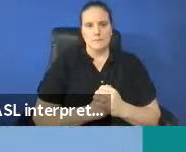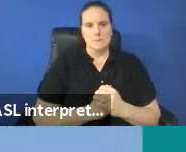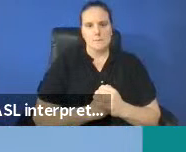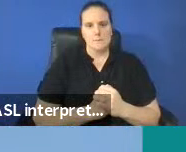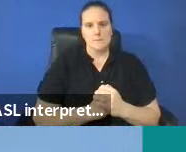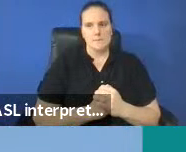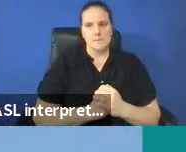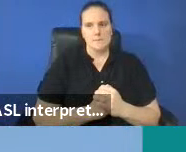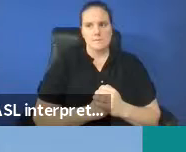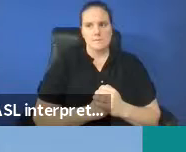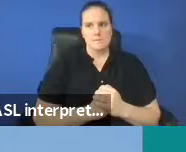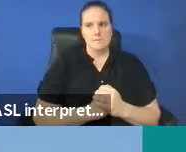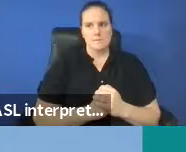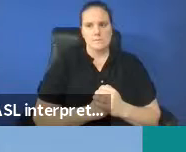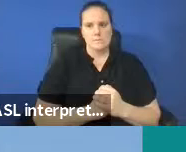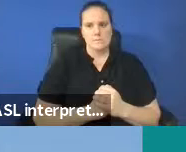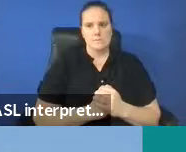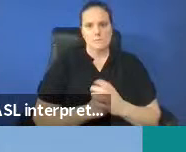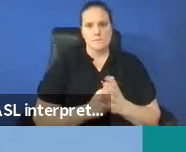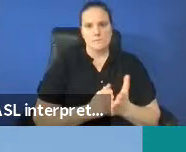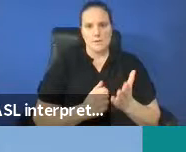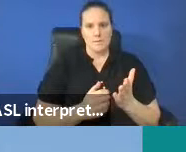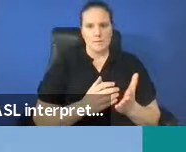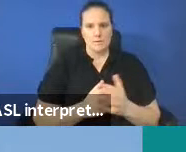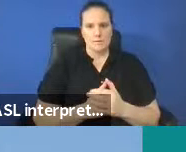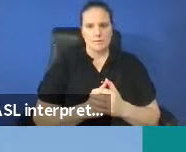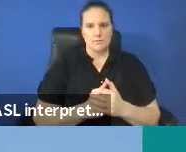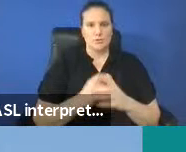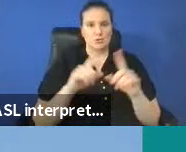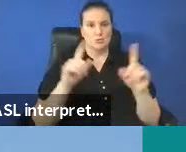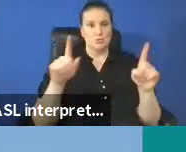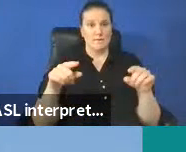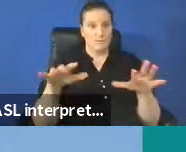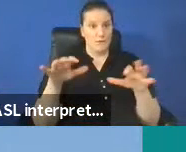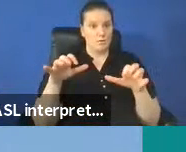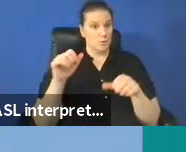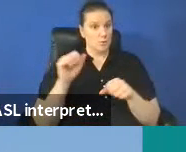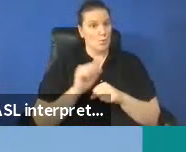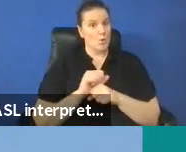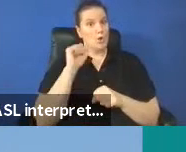Maybe back and then, My there we go. screen Okay. is frozen. Did it work?